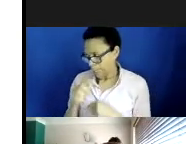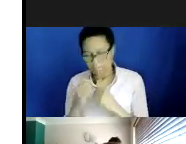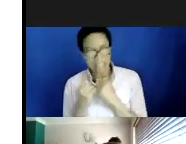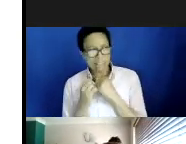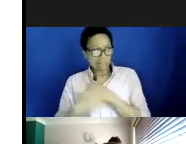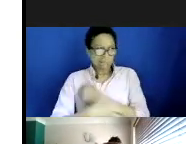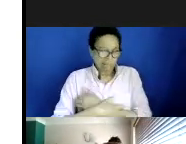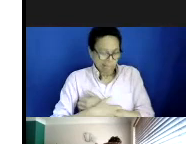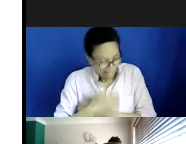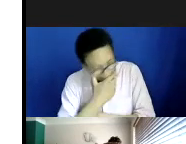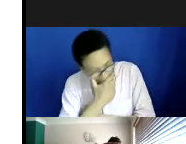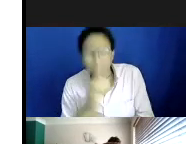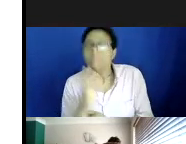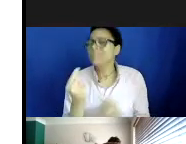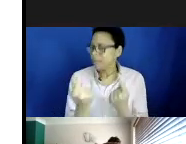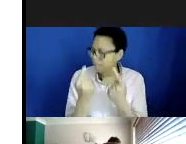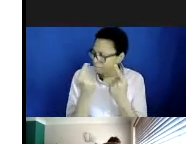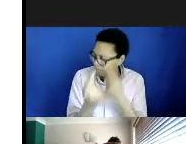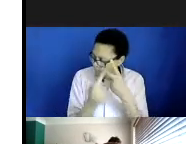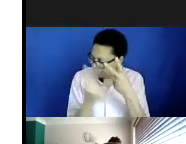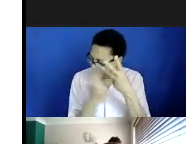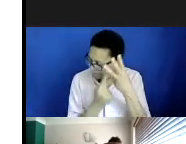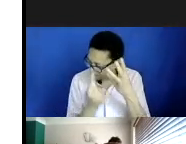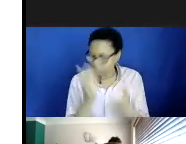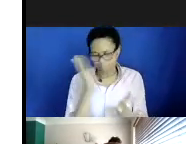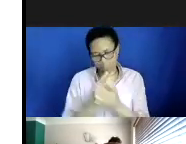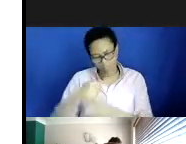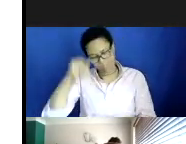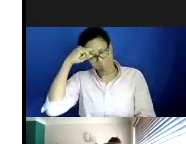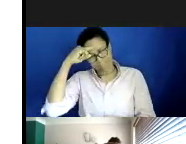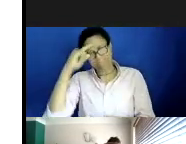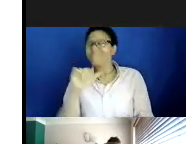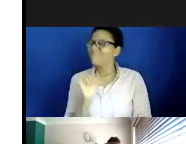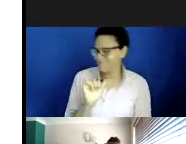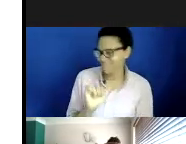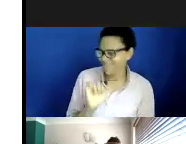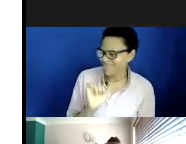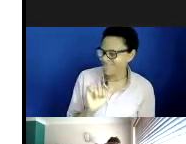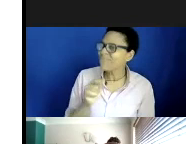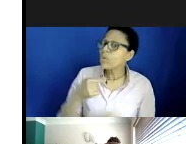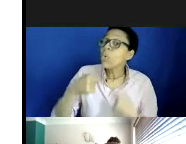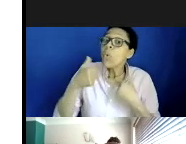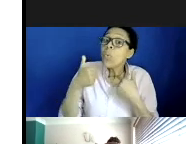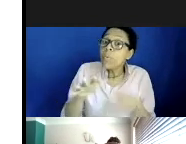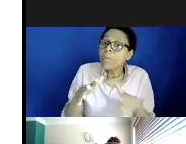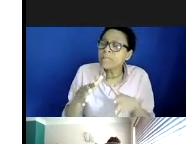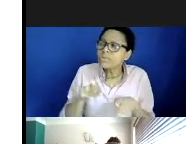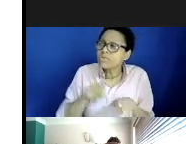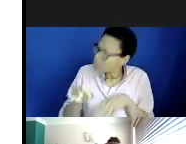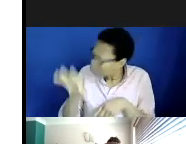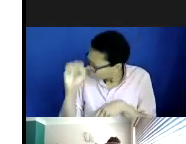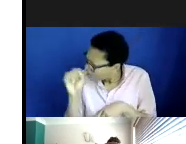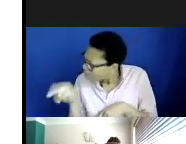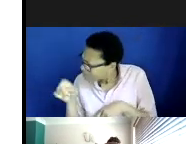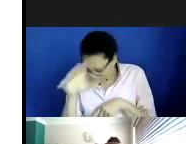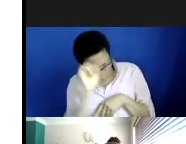definitely stick. Yeah, sure. And I think that kind of brings about the conversation as well, the fact that we like kind of trying to jog each other's memories, but then also